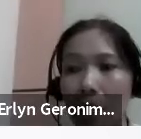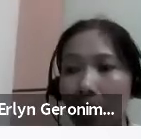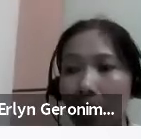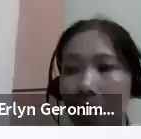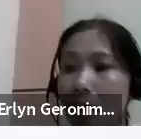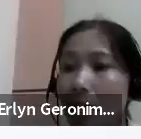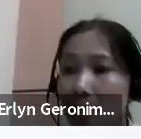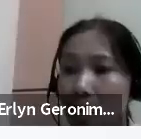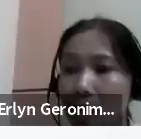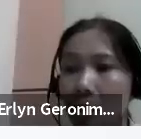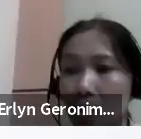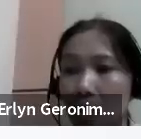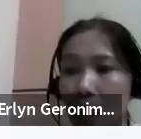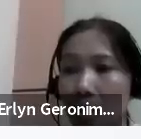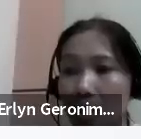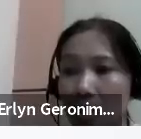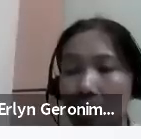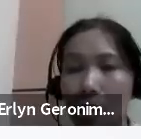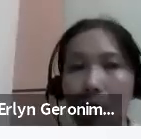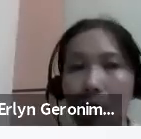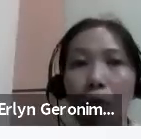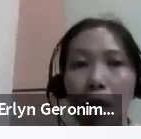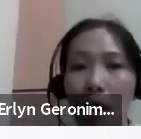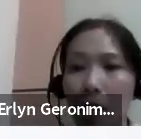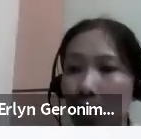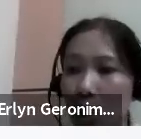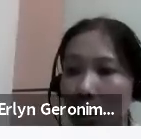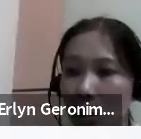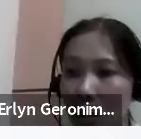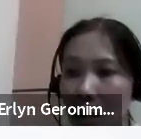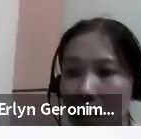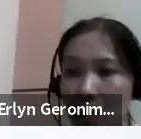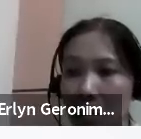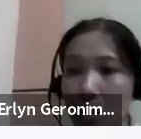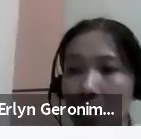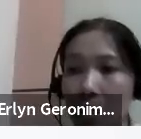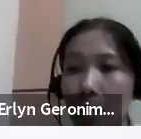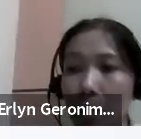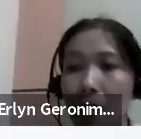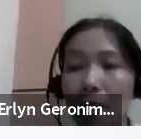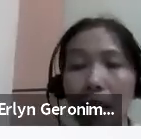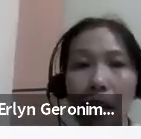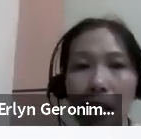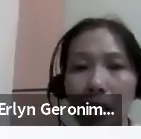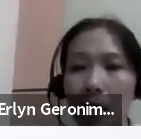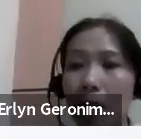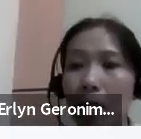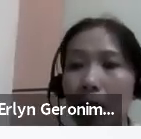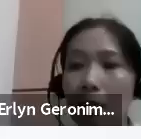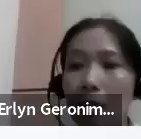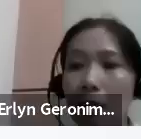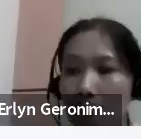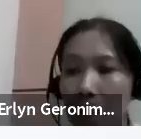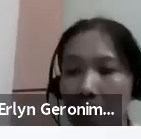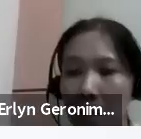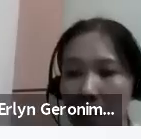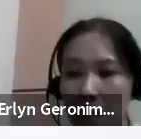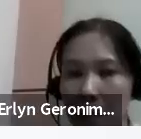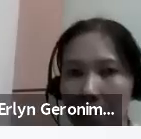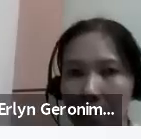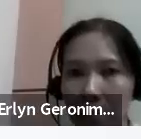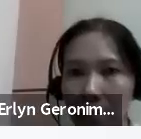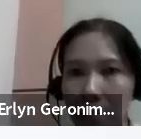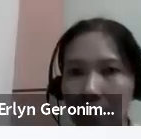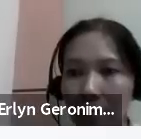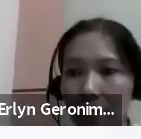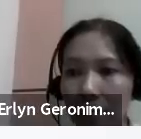frontliner in addressing the challenges of the ever-changing times specifically the COVID-19